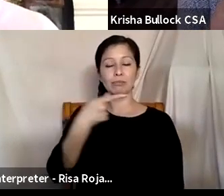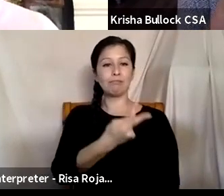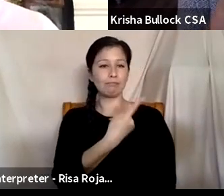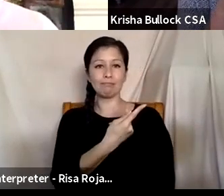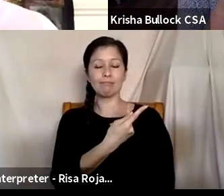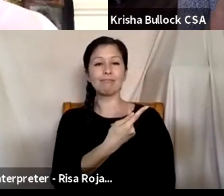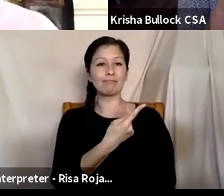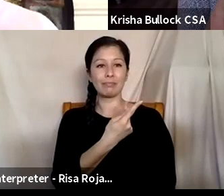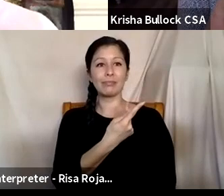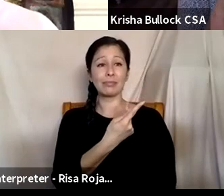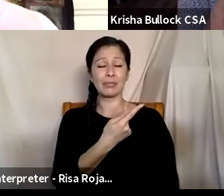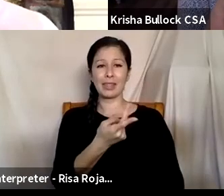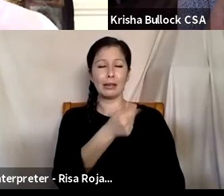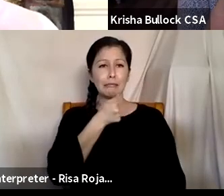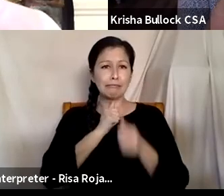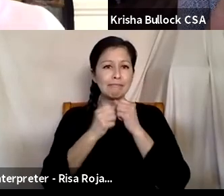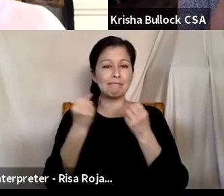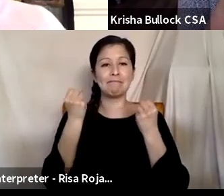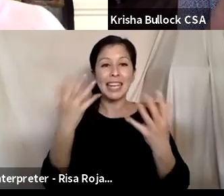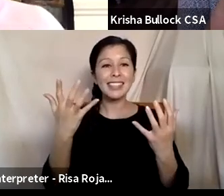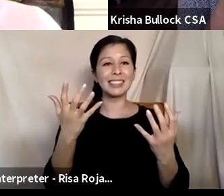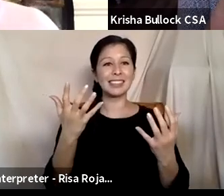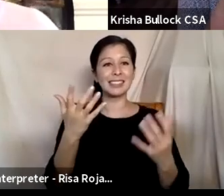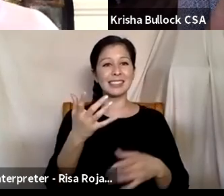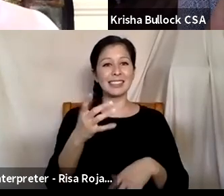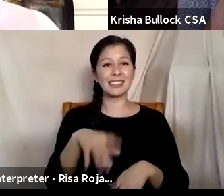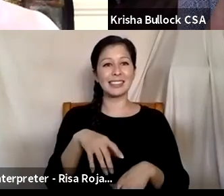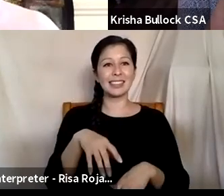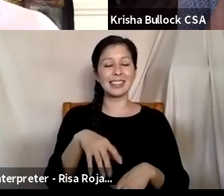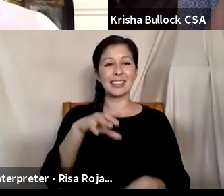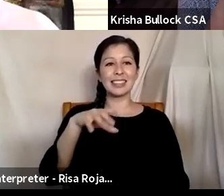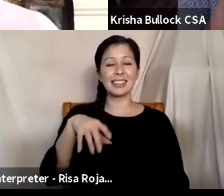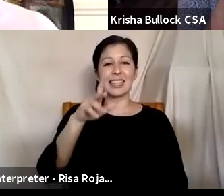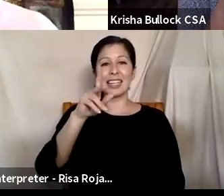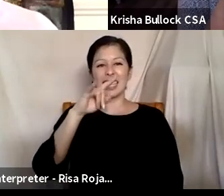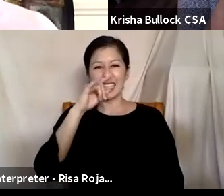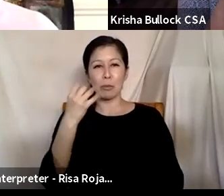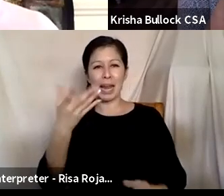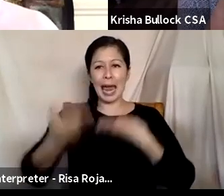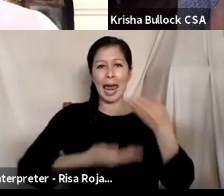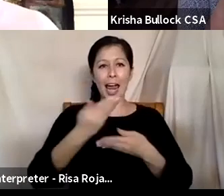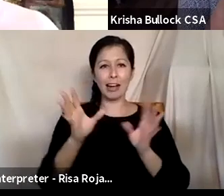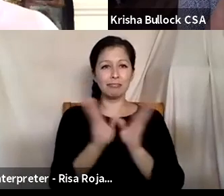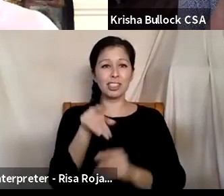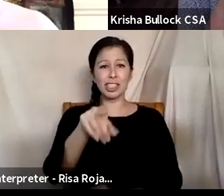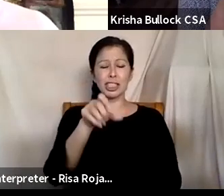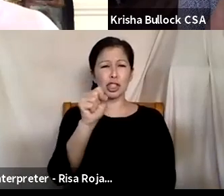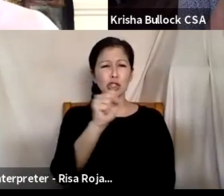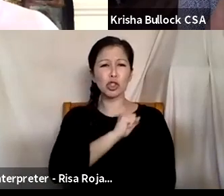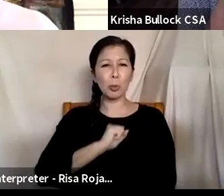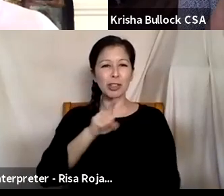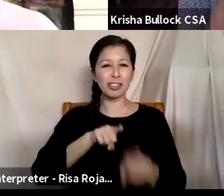gone through many kids in terms of casting sessions. She is a superstar. She